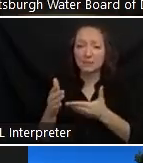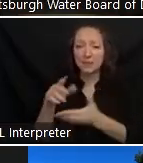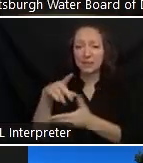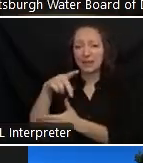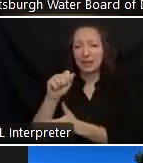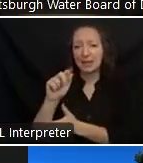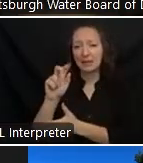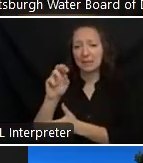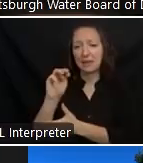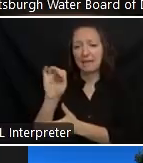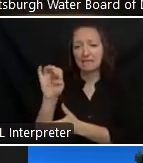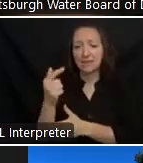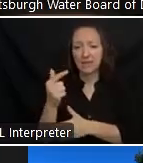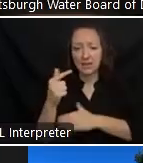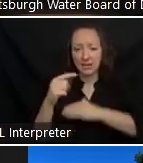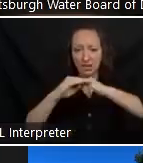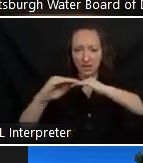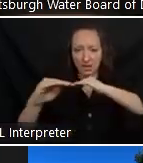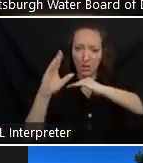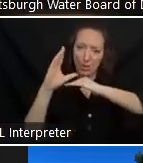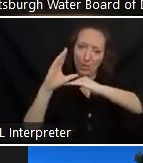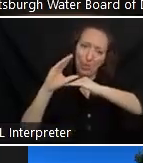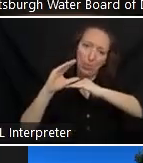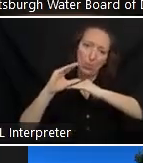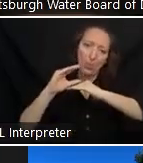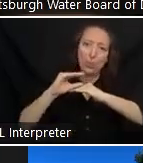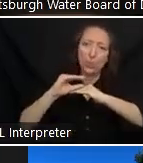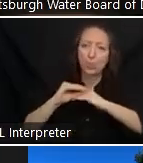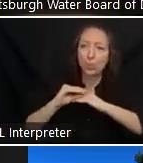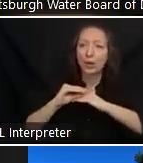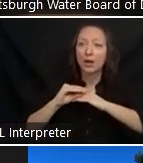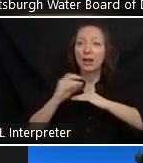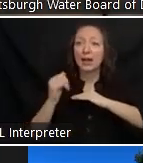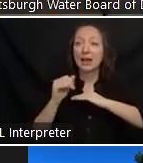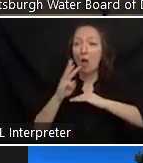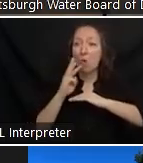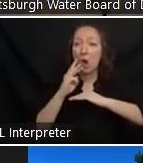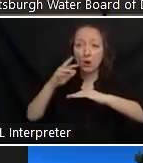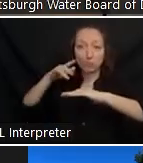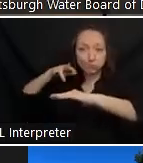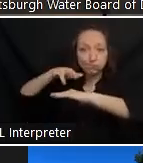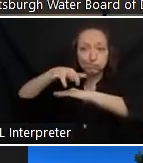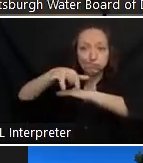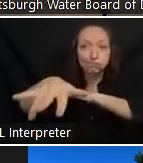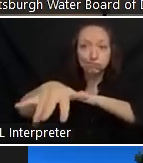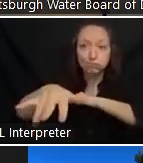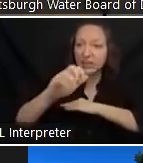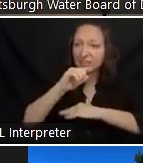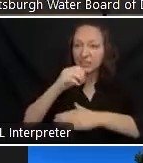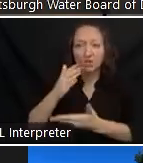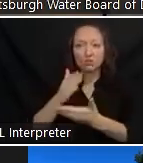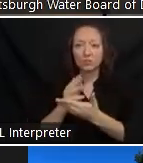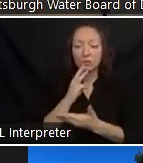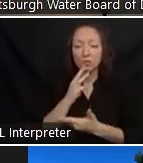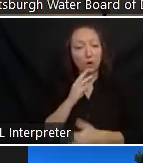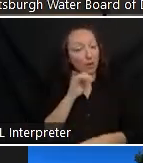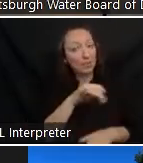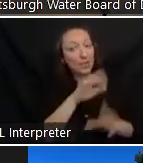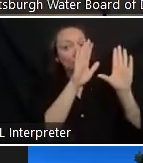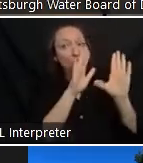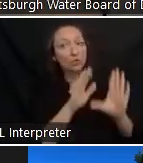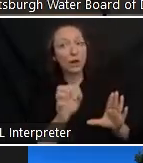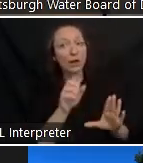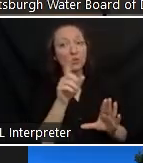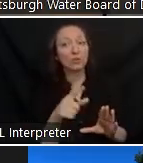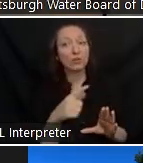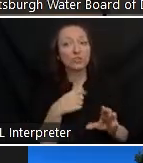blocked the inlet or over time have prevented water from reaching that inlet? That's a good question, and I can get back to you. I'll make a